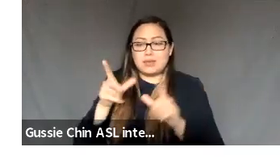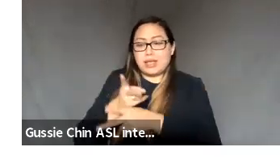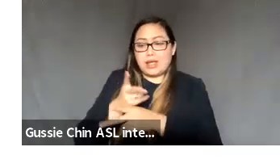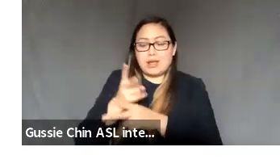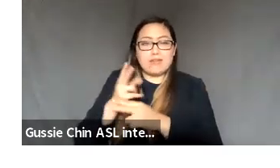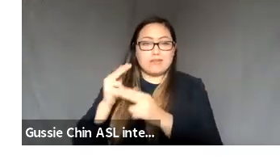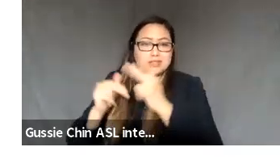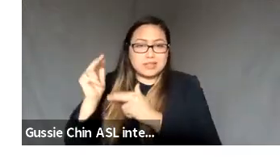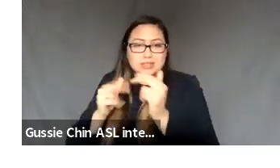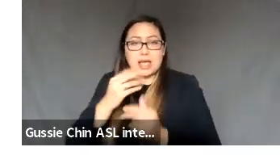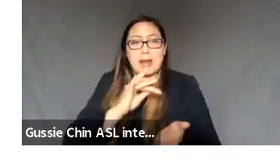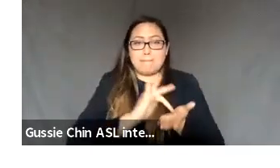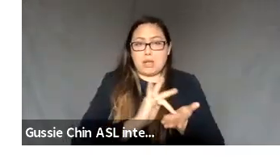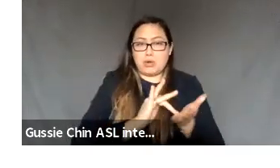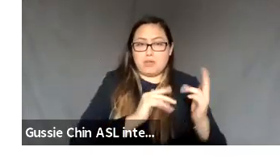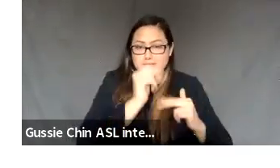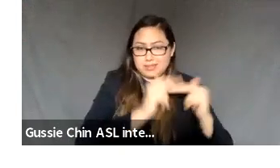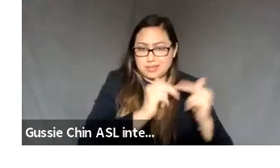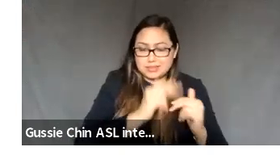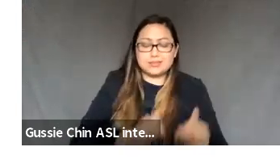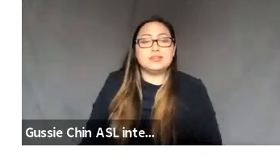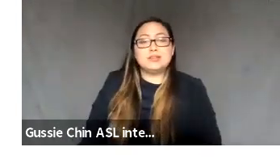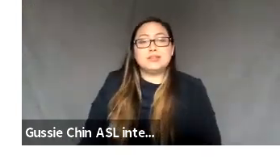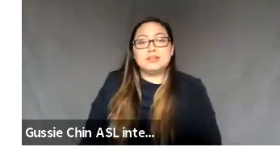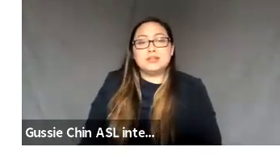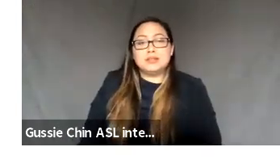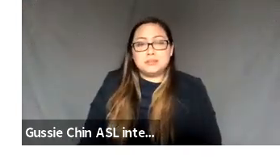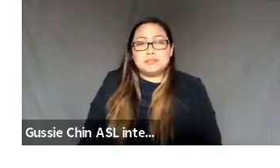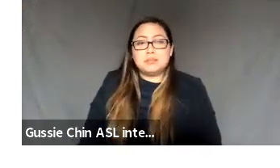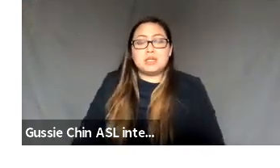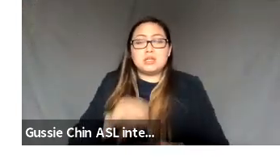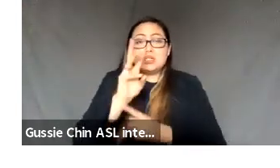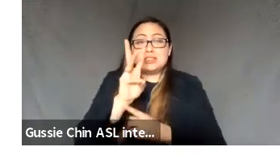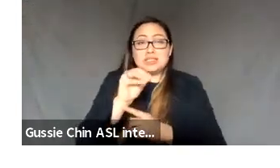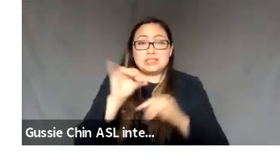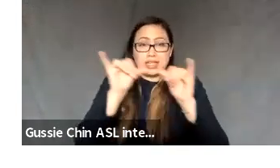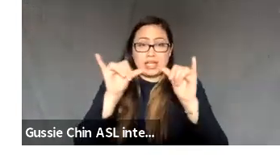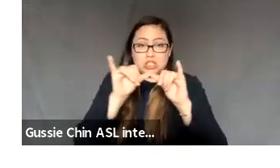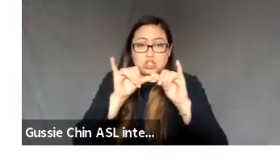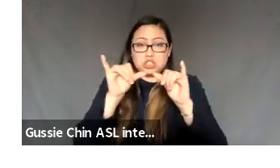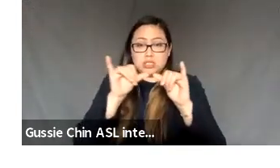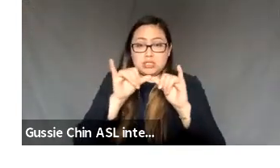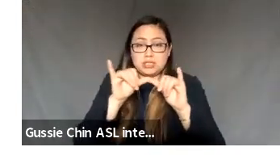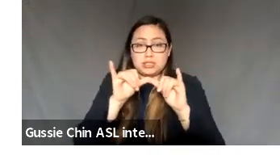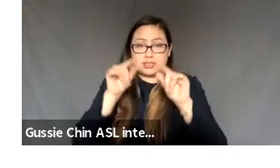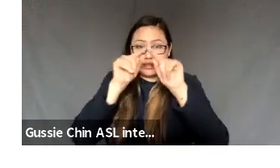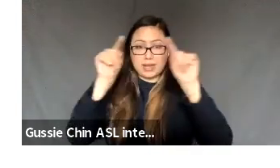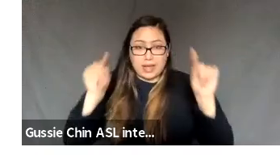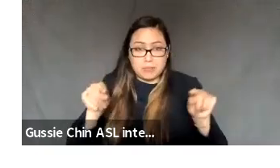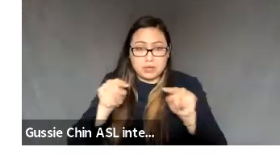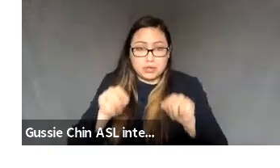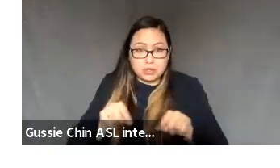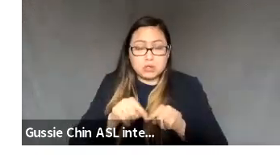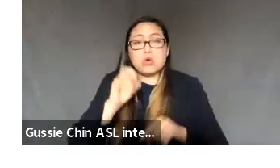then medical facilities. So you can either do a 60-inch diameter turning circle, or you could do